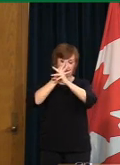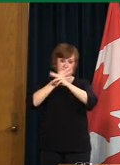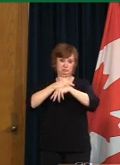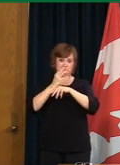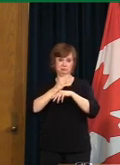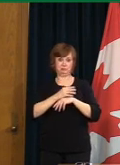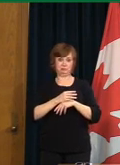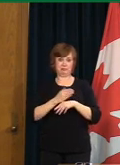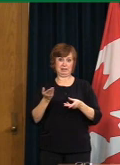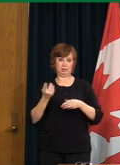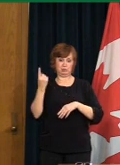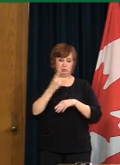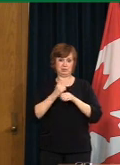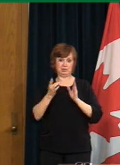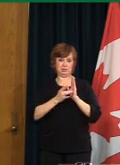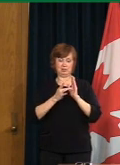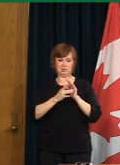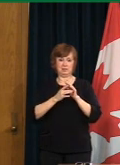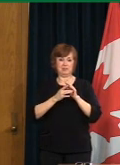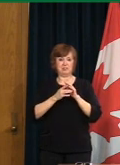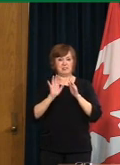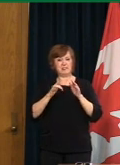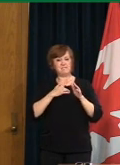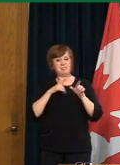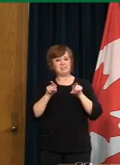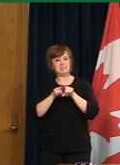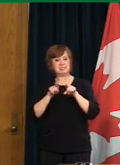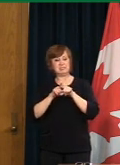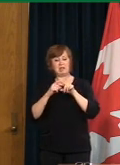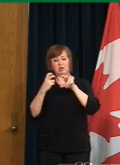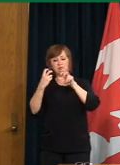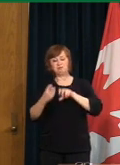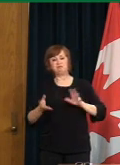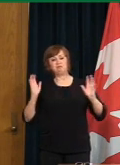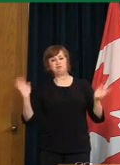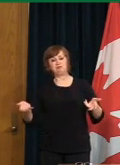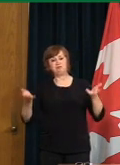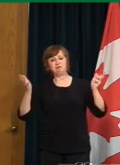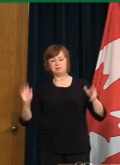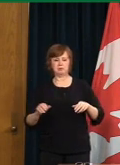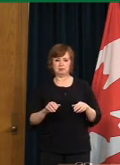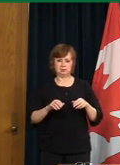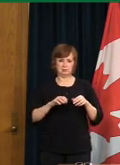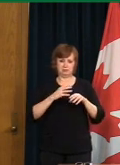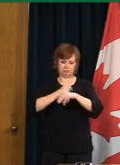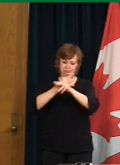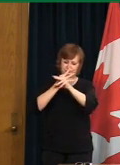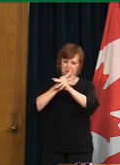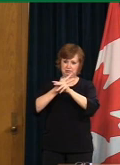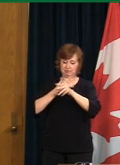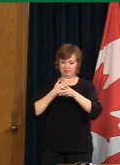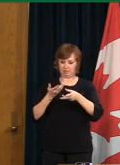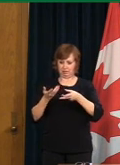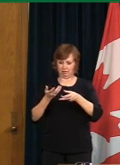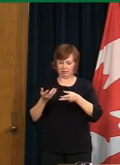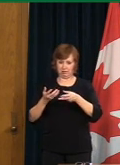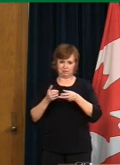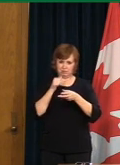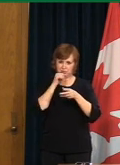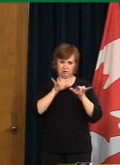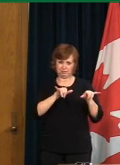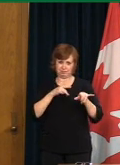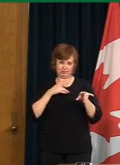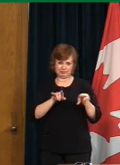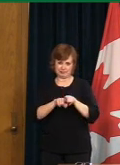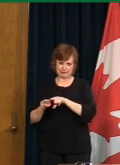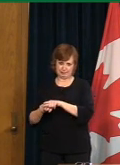we're using here today. It's not the same, and it doesn't replace an in-person visit for sure, but it most certainly might